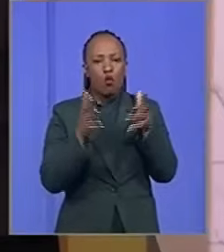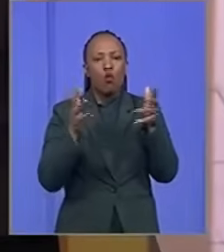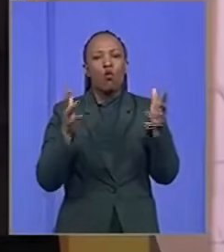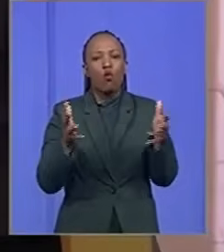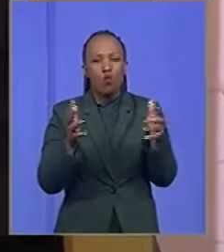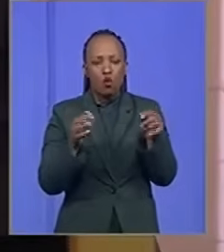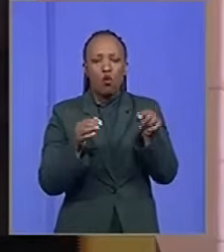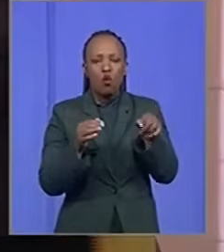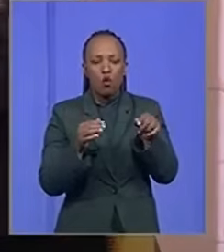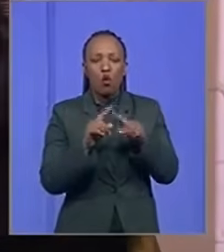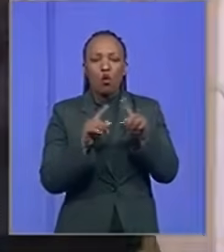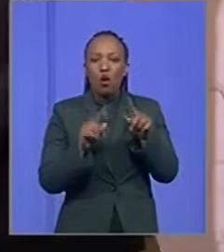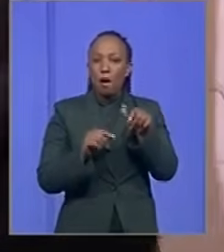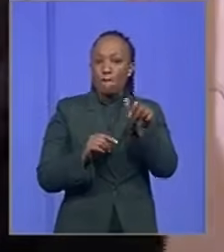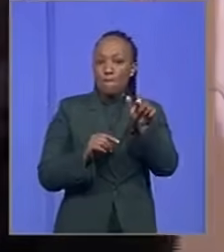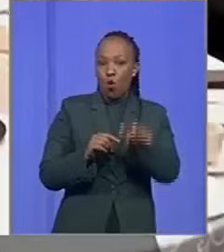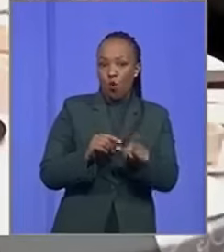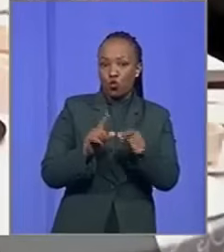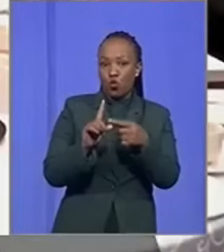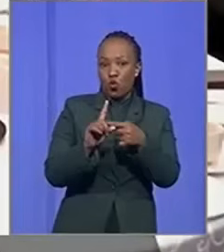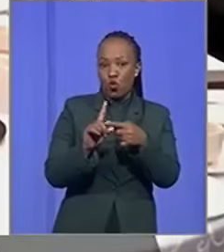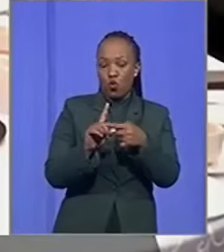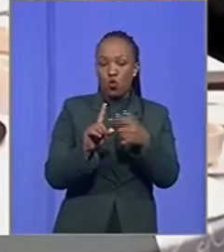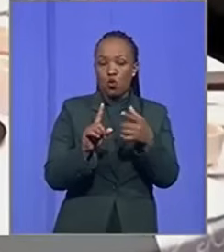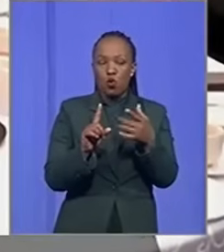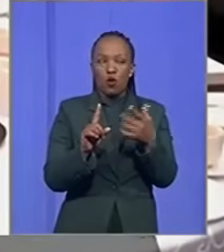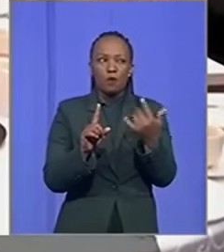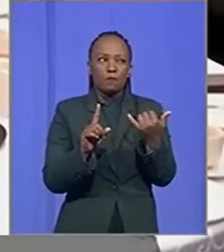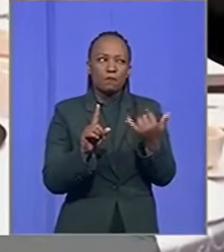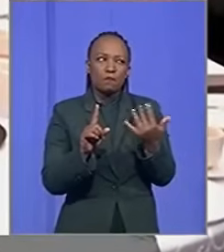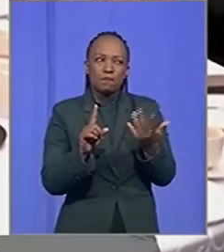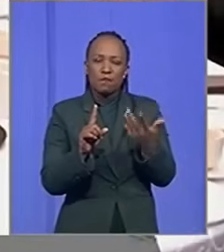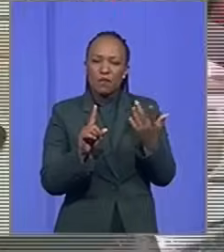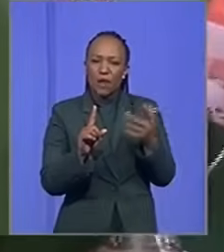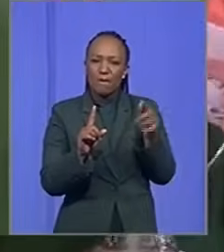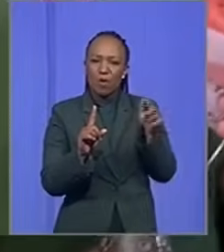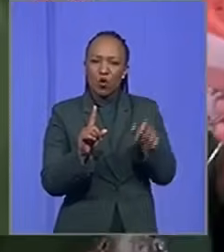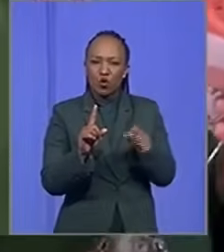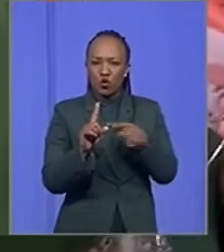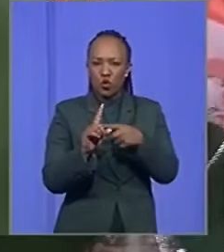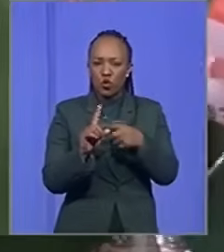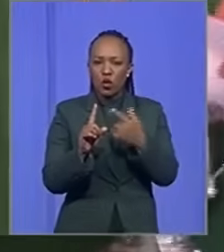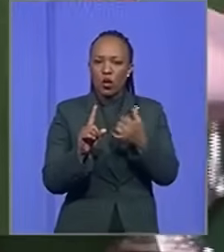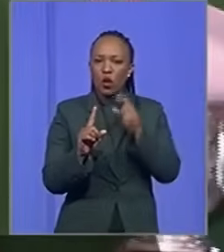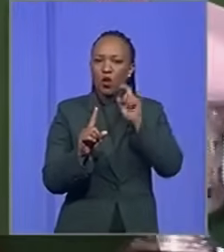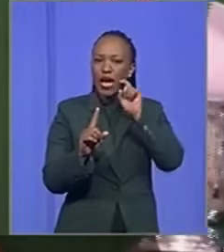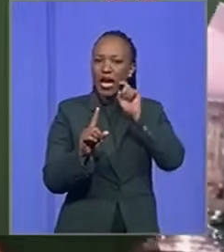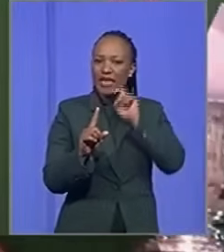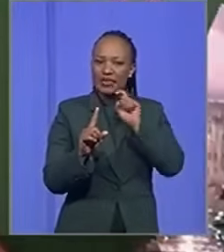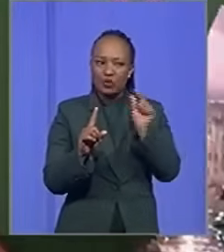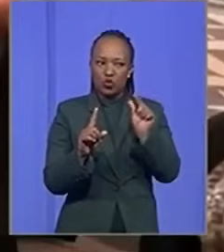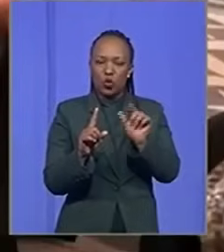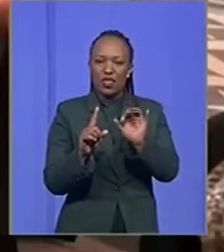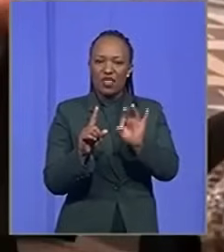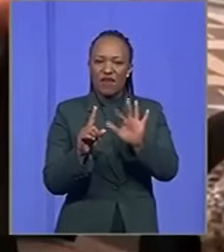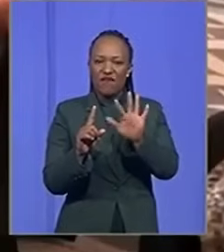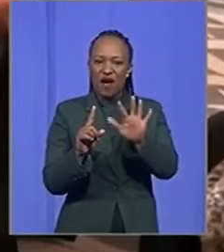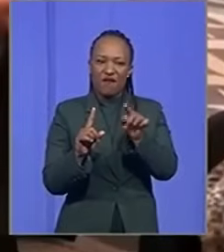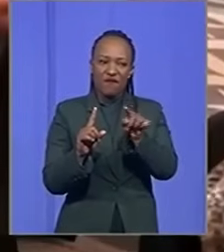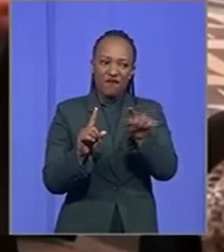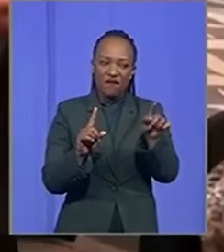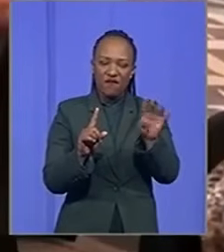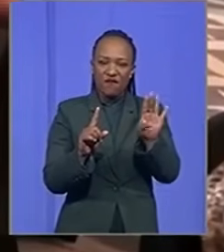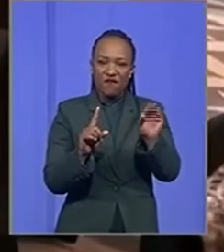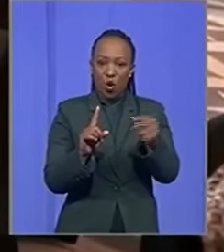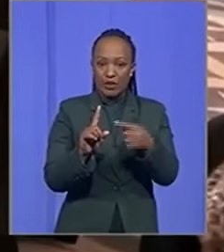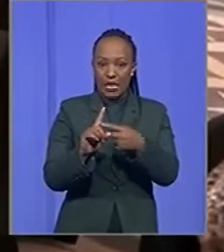tseka motho bang o reachang di jara tse 35 to 40